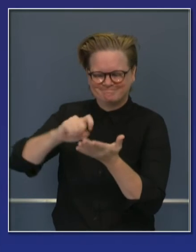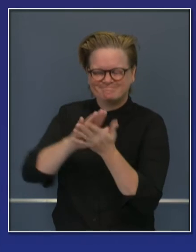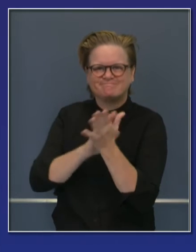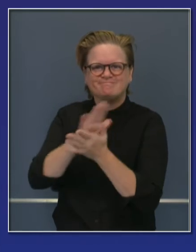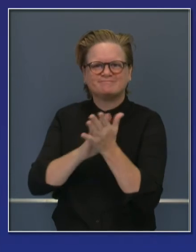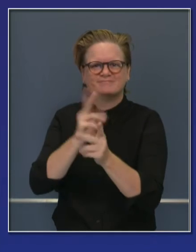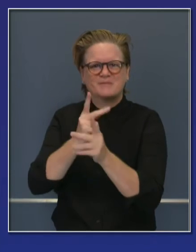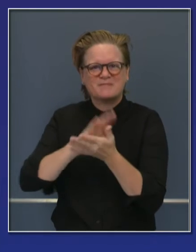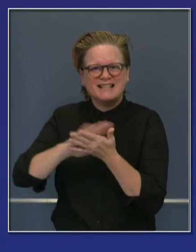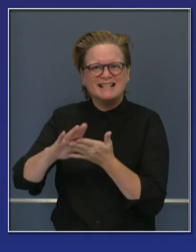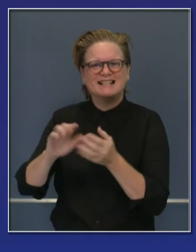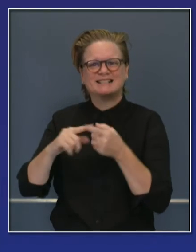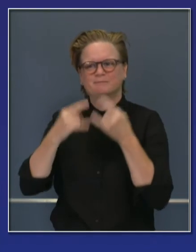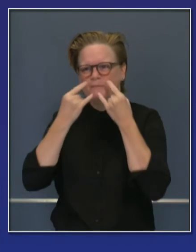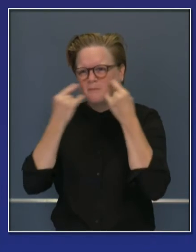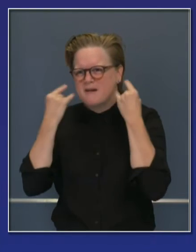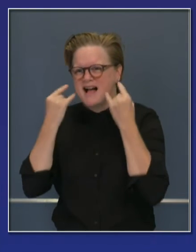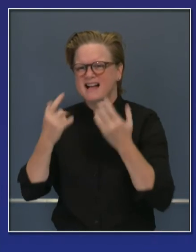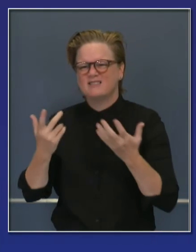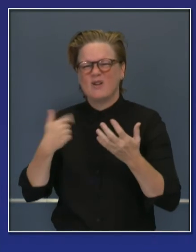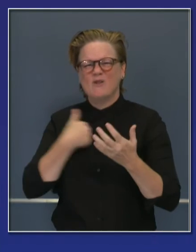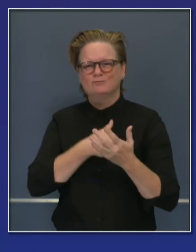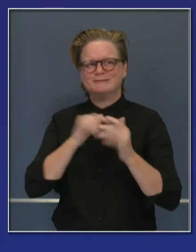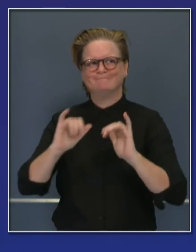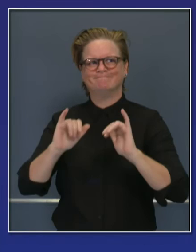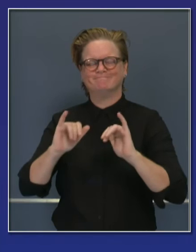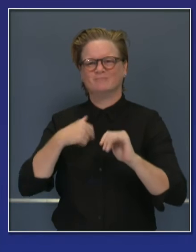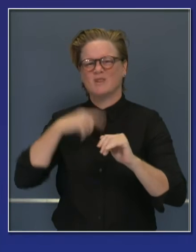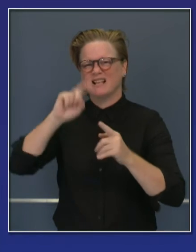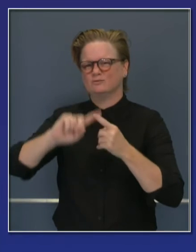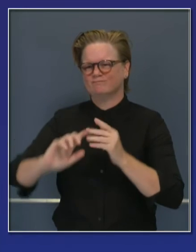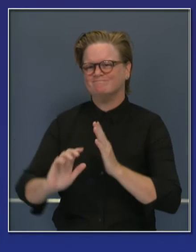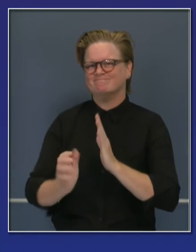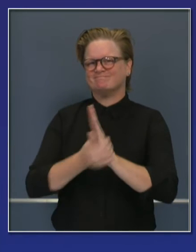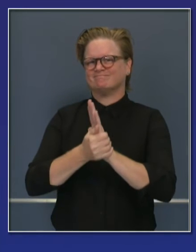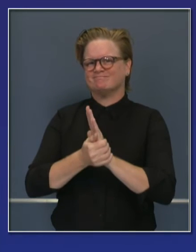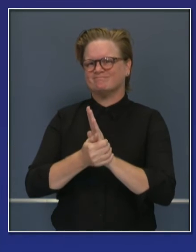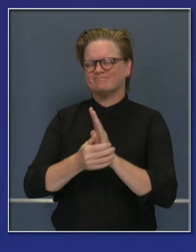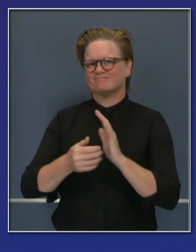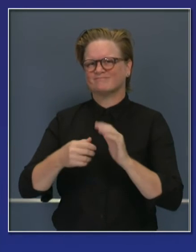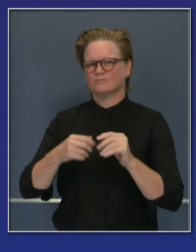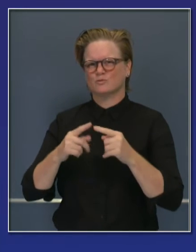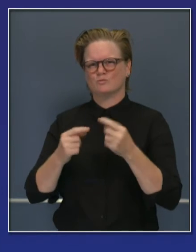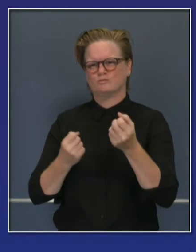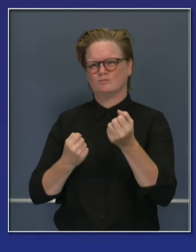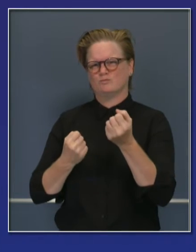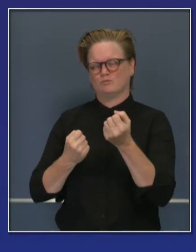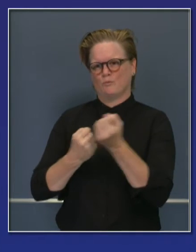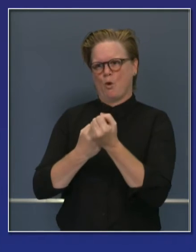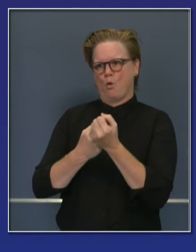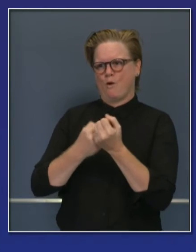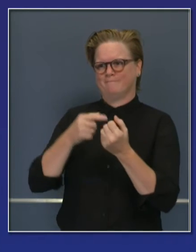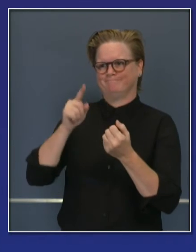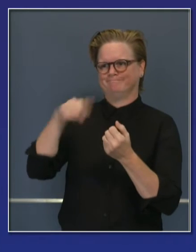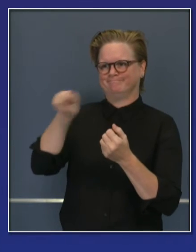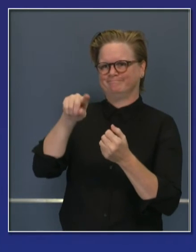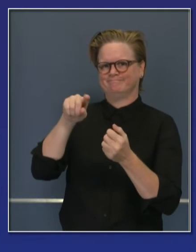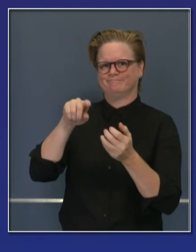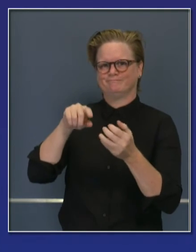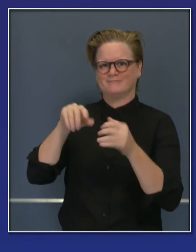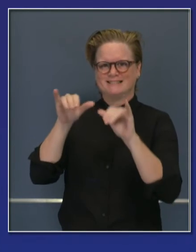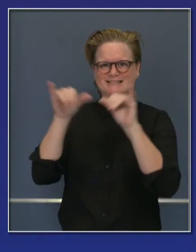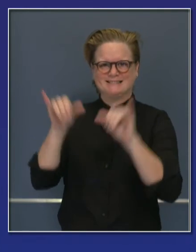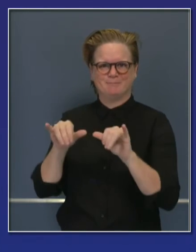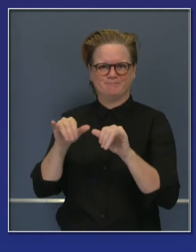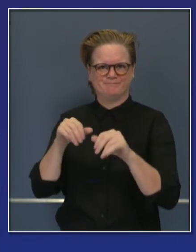supplement what our providers are getting in terms of their support and make sure that we are hitting that issue head on.